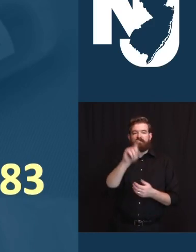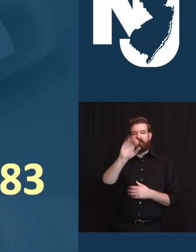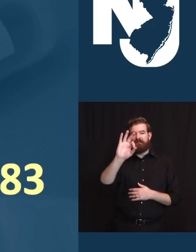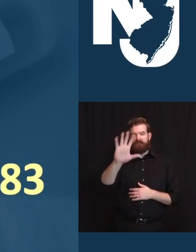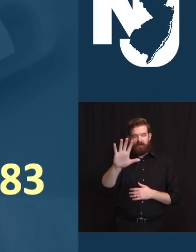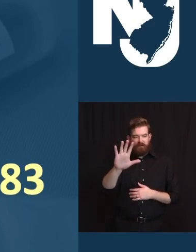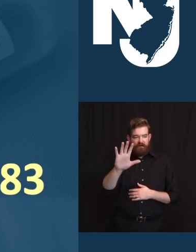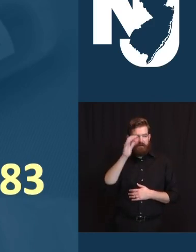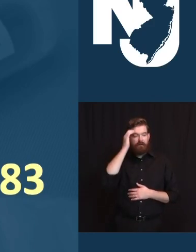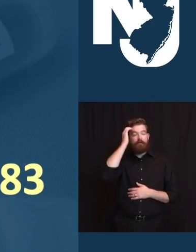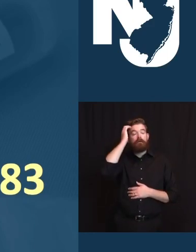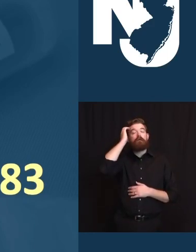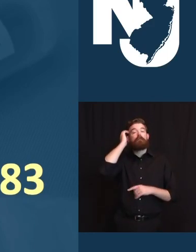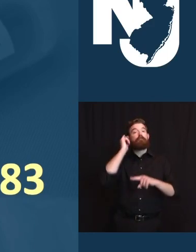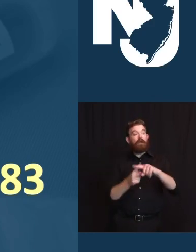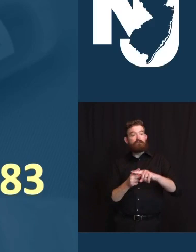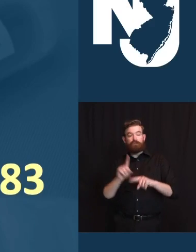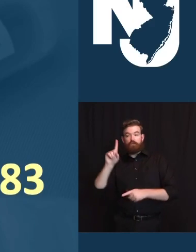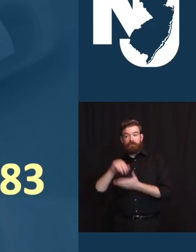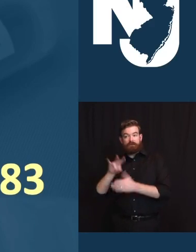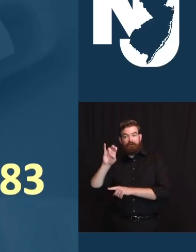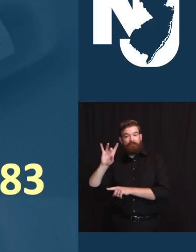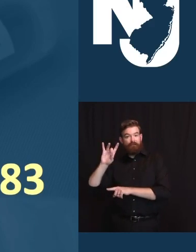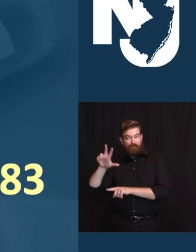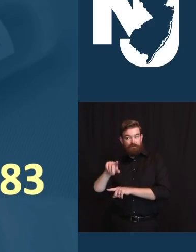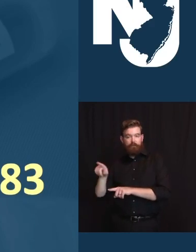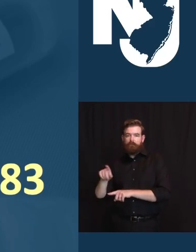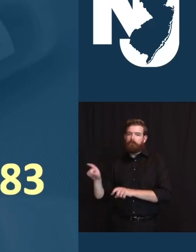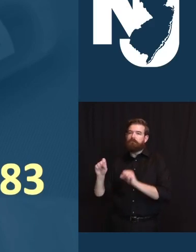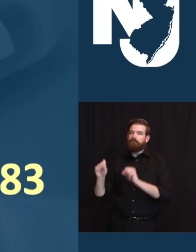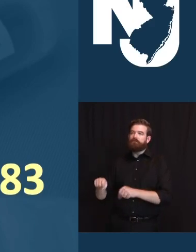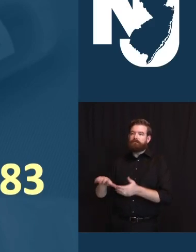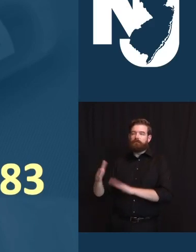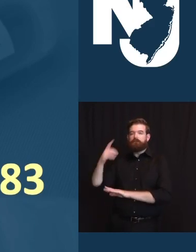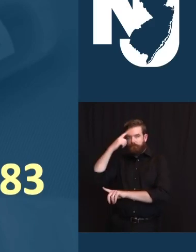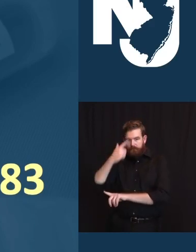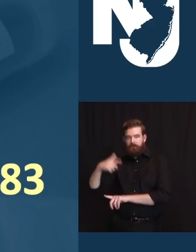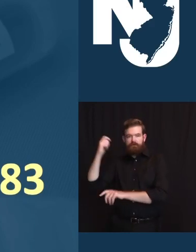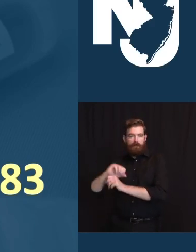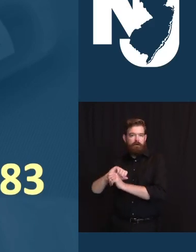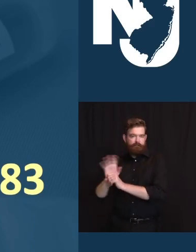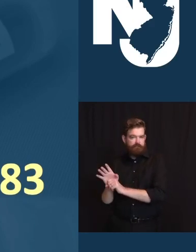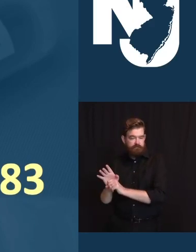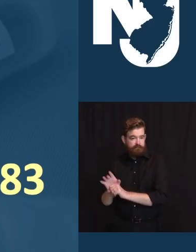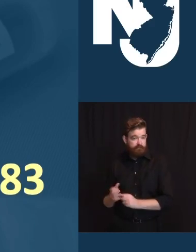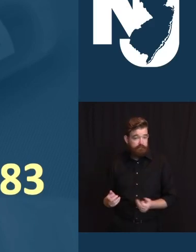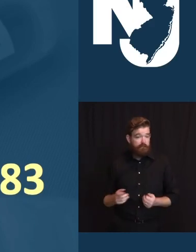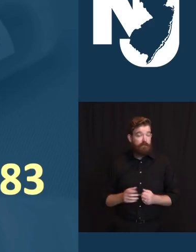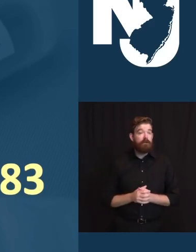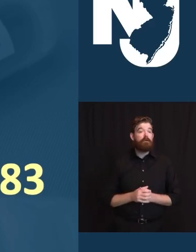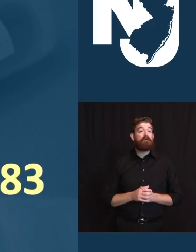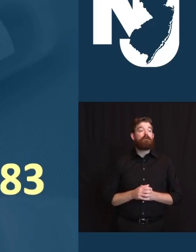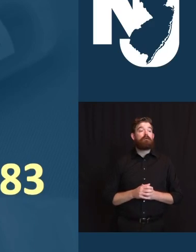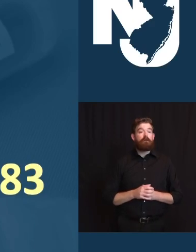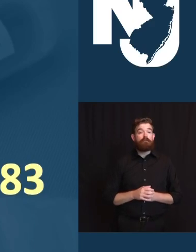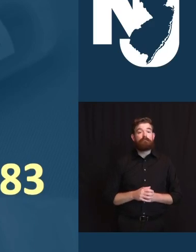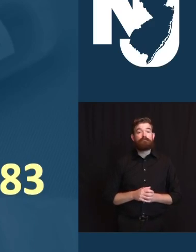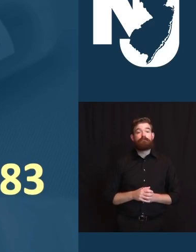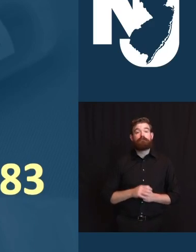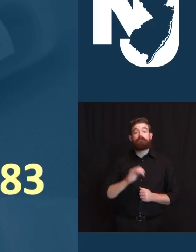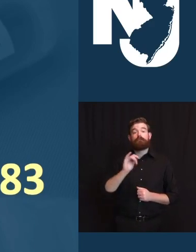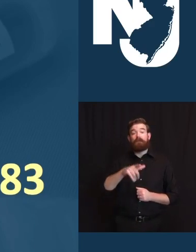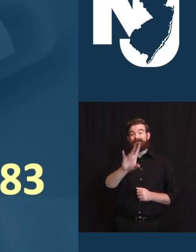1,783. Judy, of the 7, unless you've got it differently, 3 are from September 2nd, so that's 2 days ago. 1 is from